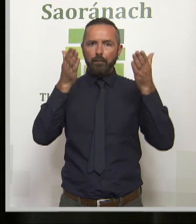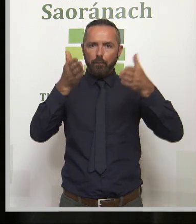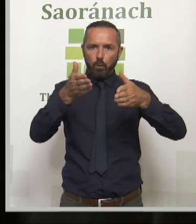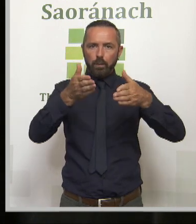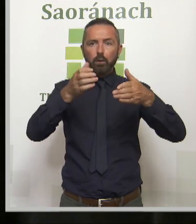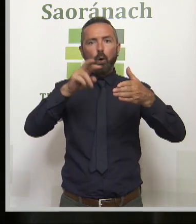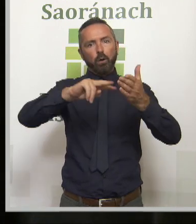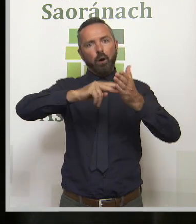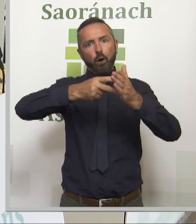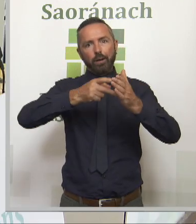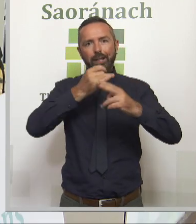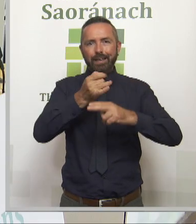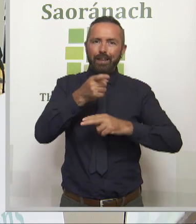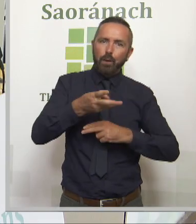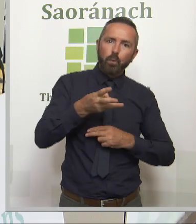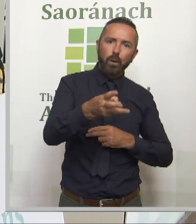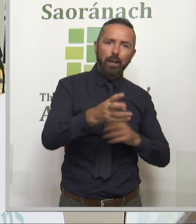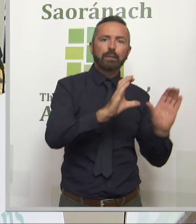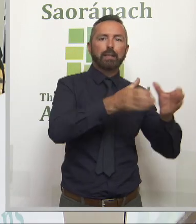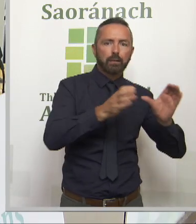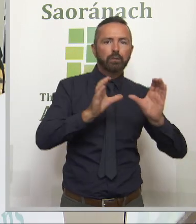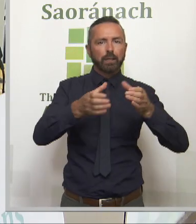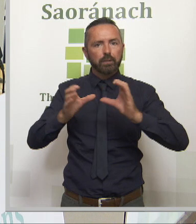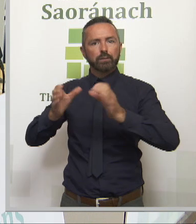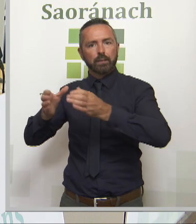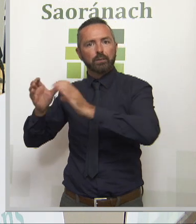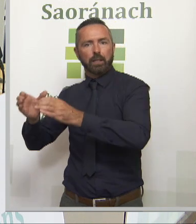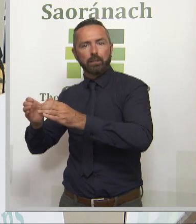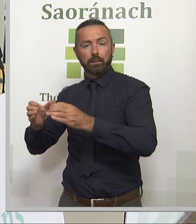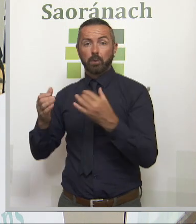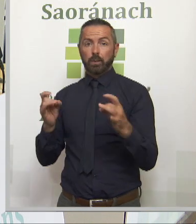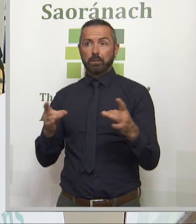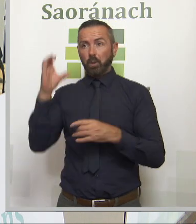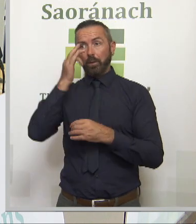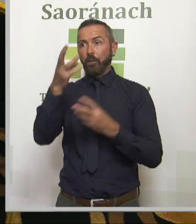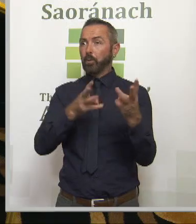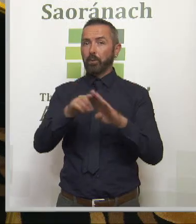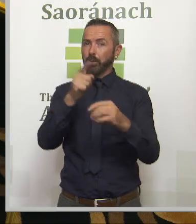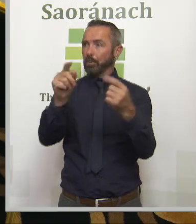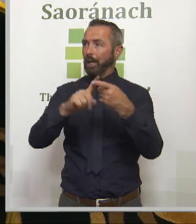organised in that way between now and the end of the Assembly. So we look forward to working with you. Thank you.